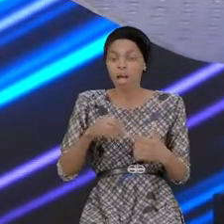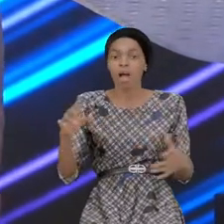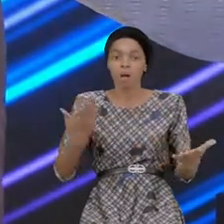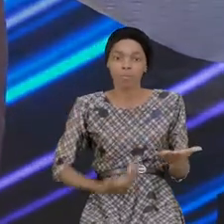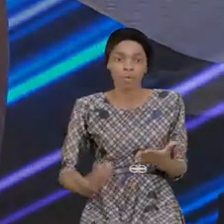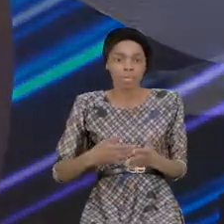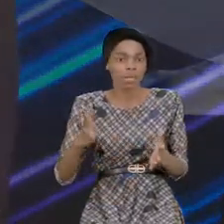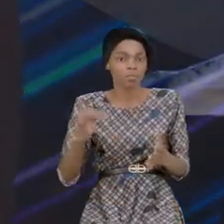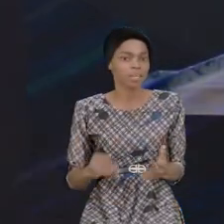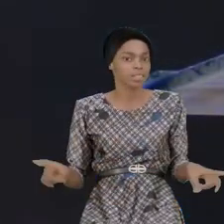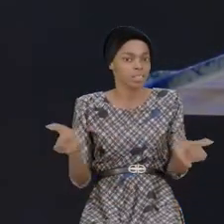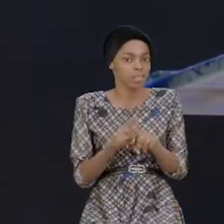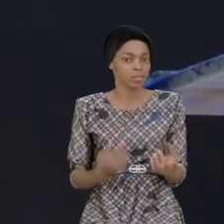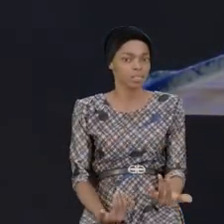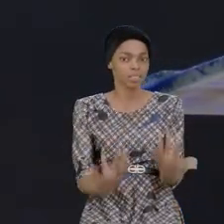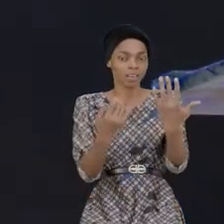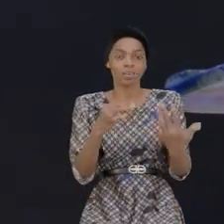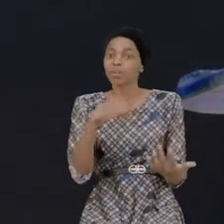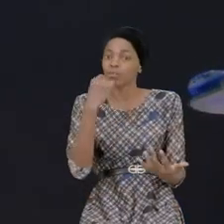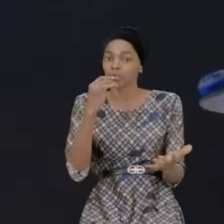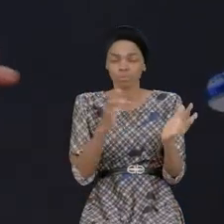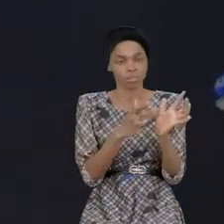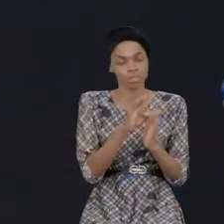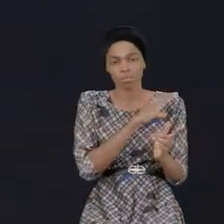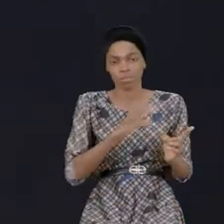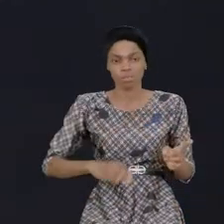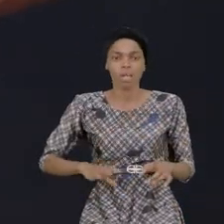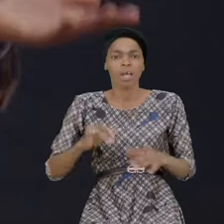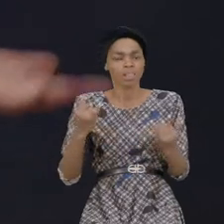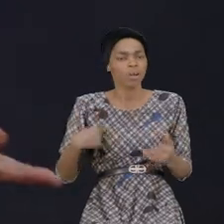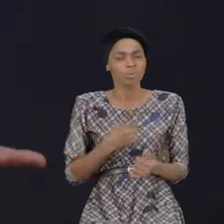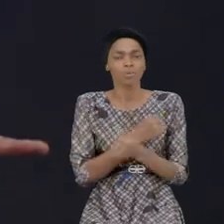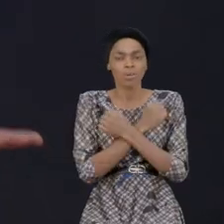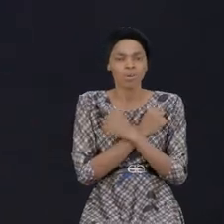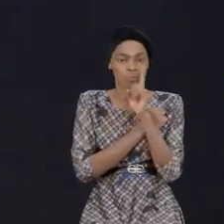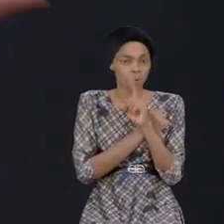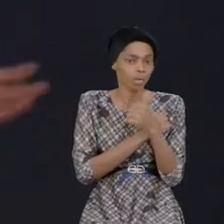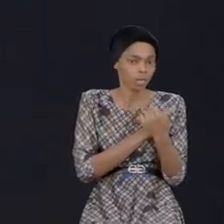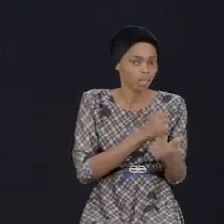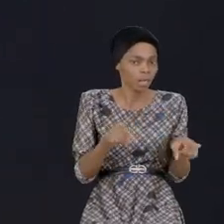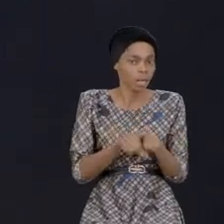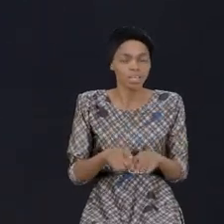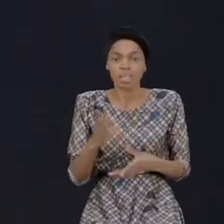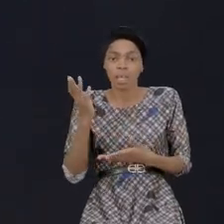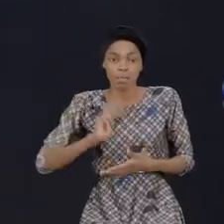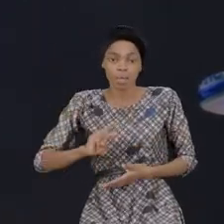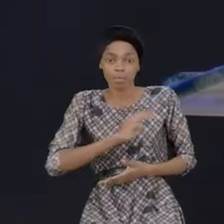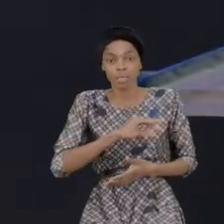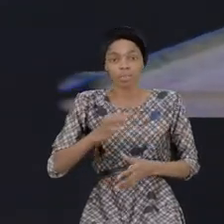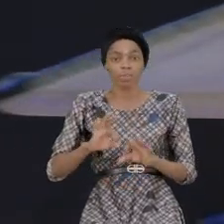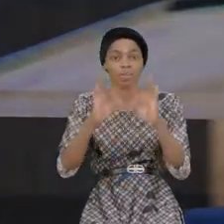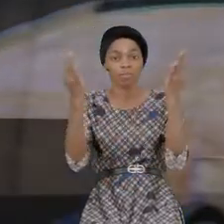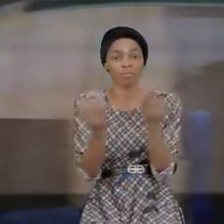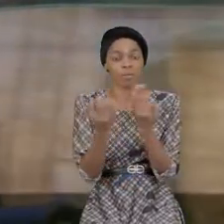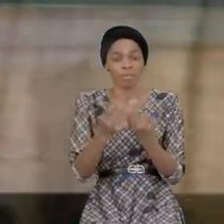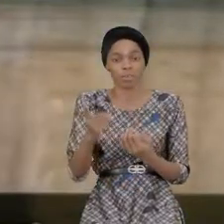sacrifice of the Lord Jesus Christ. How we love one another as members of the family of God,